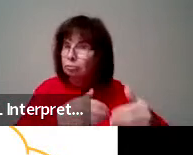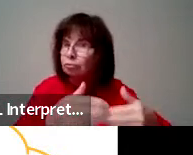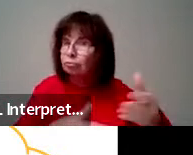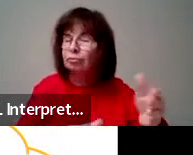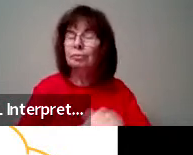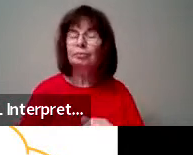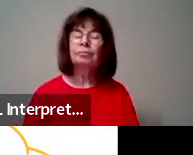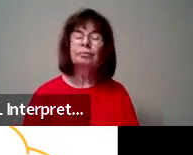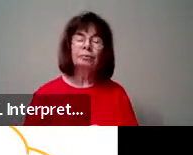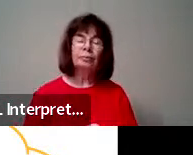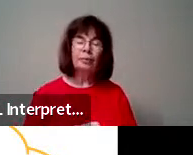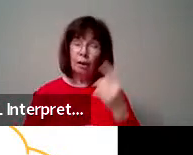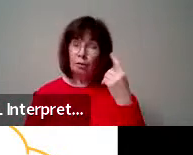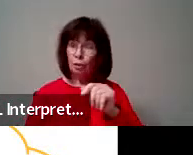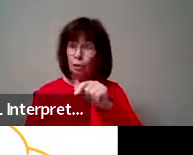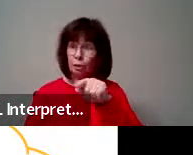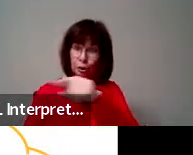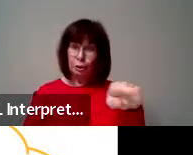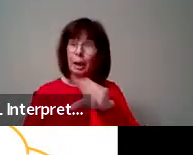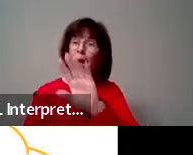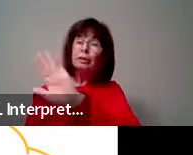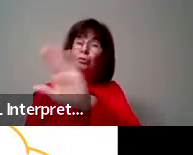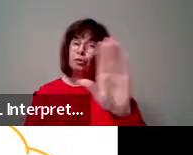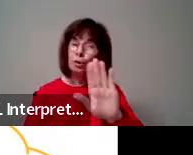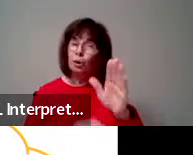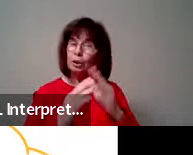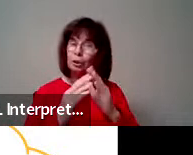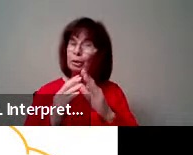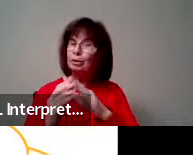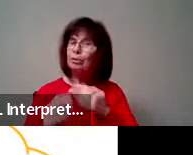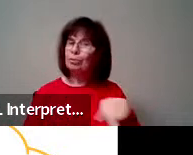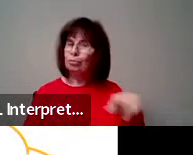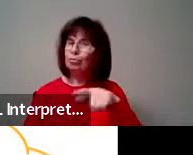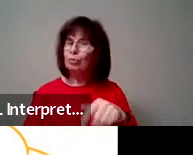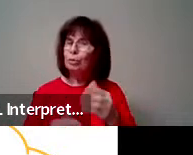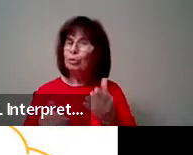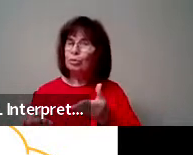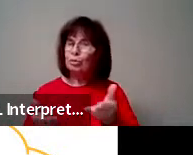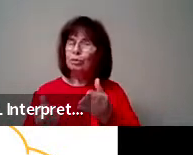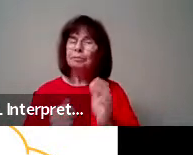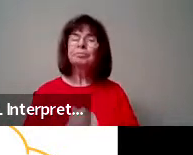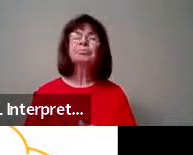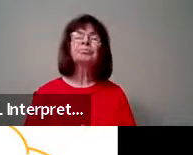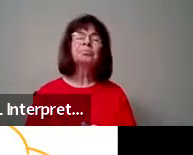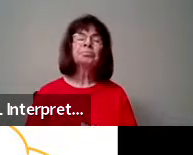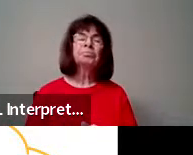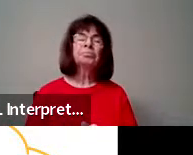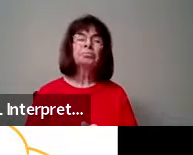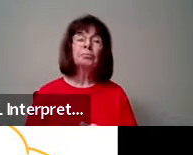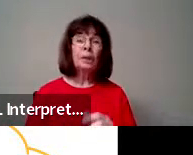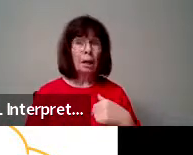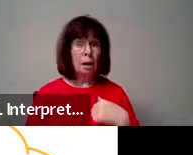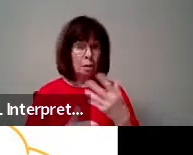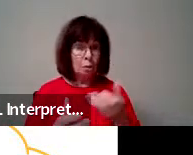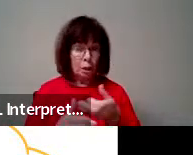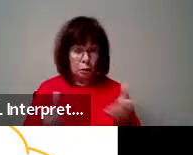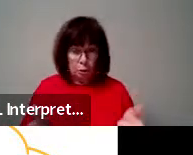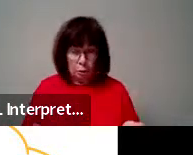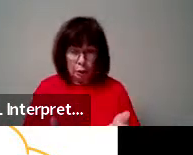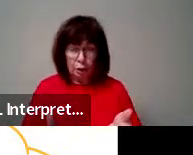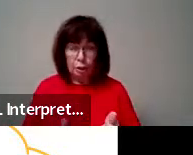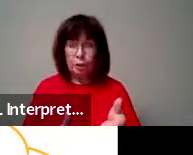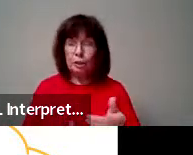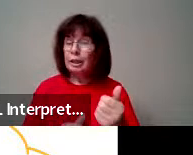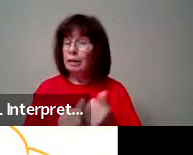you, for the communities that you're serving. I also want to encourage everyone to name